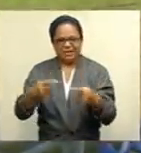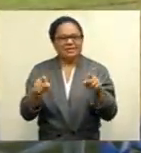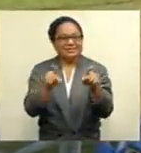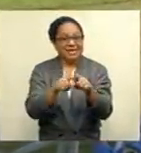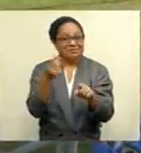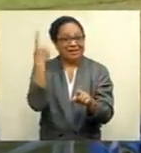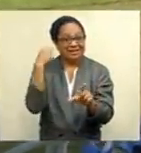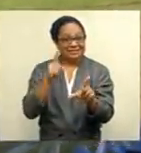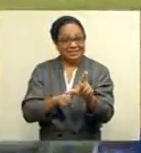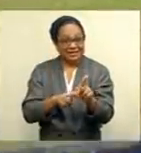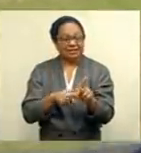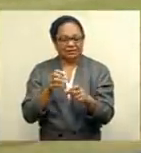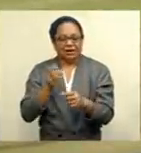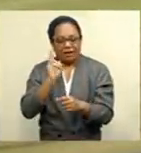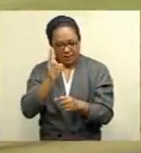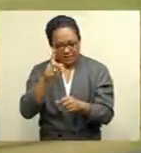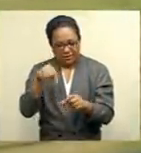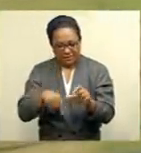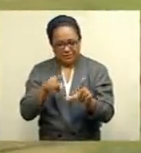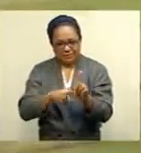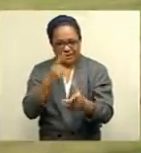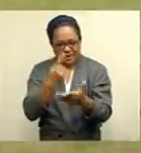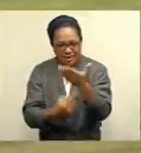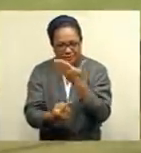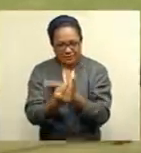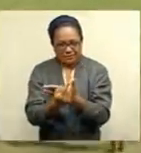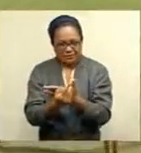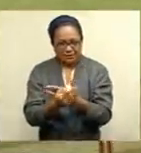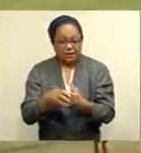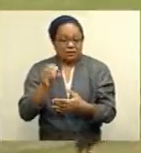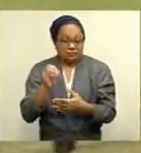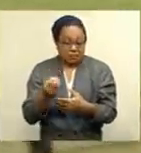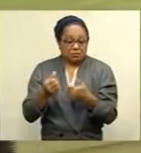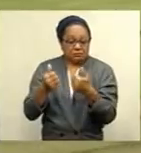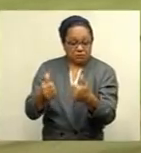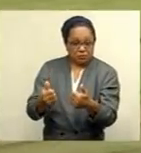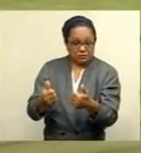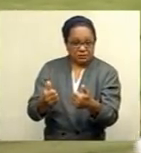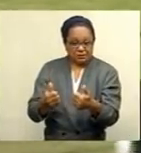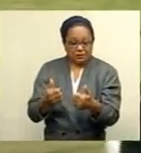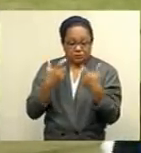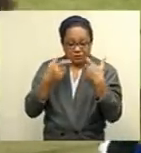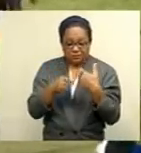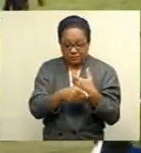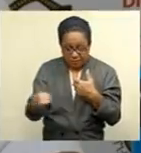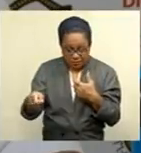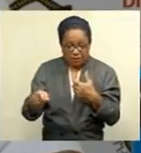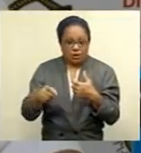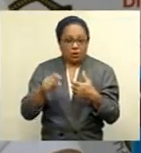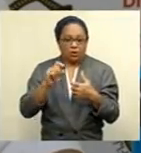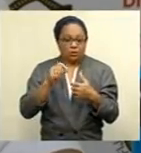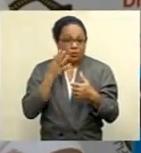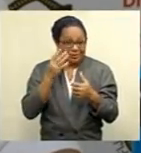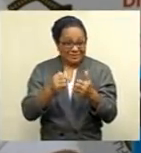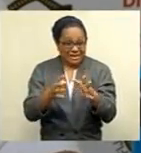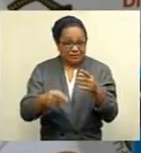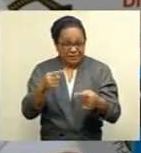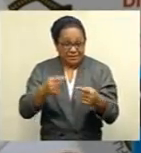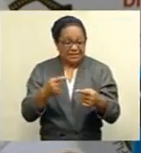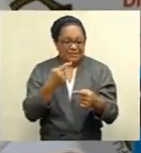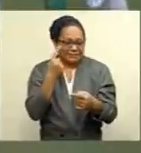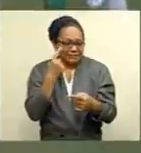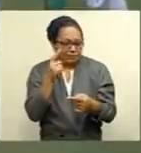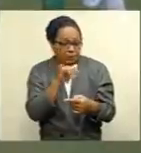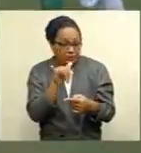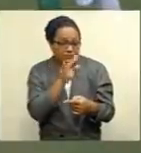and this year again, that will give us a platform to see where we are lacking and whatnot, and the government's Ministry of Health to see what needs to be ironed